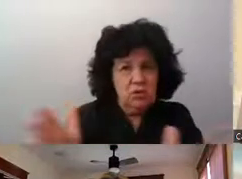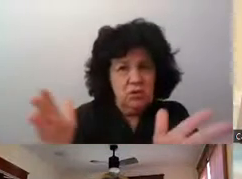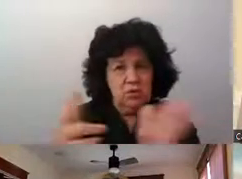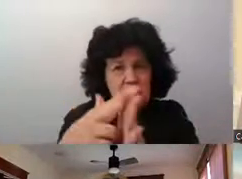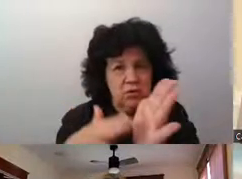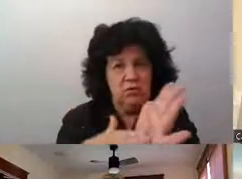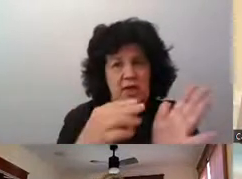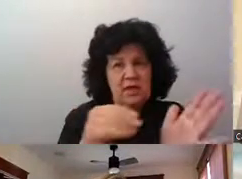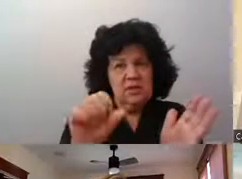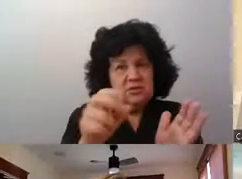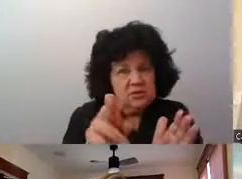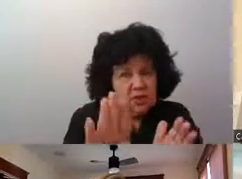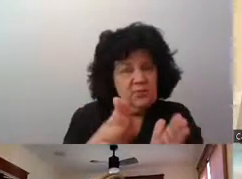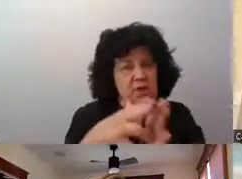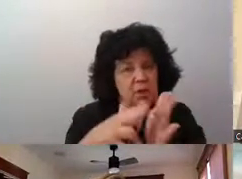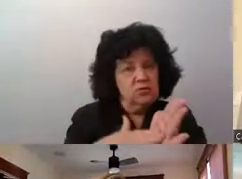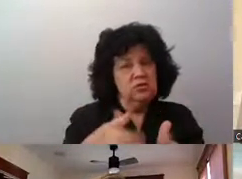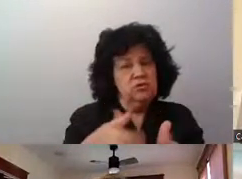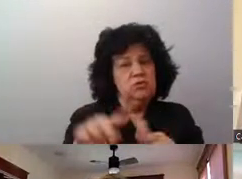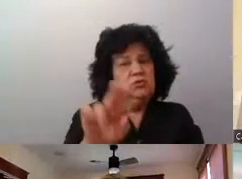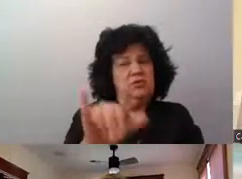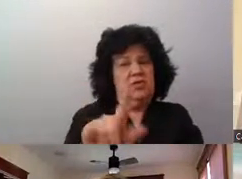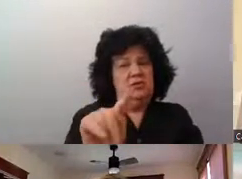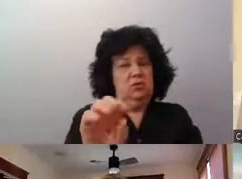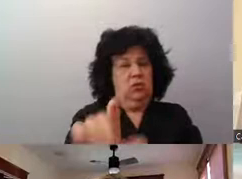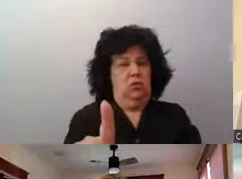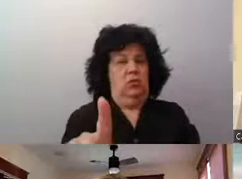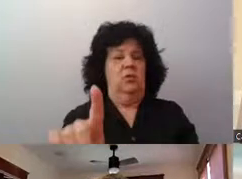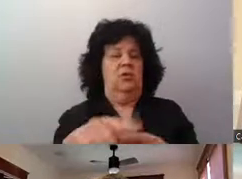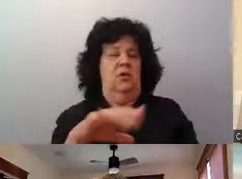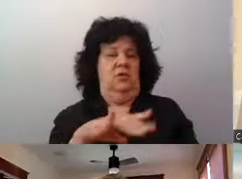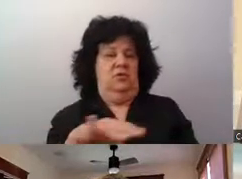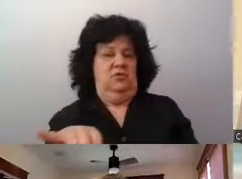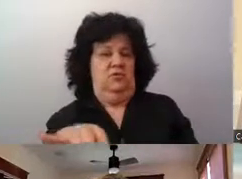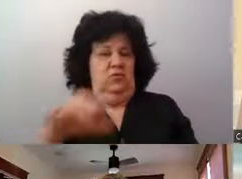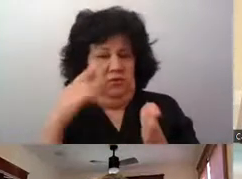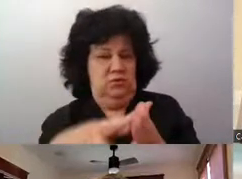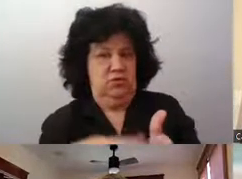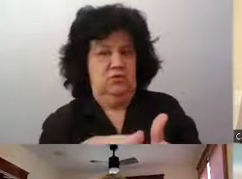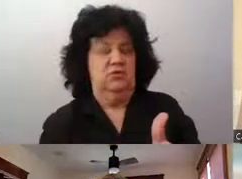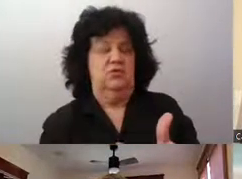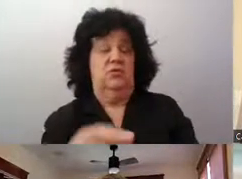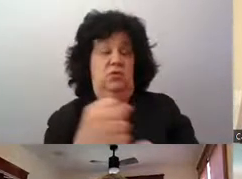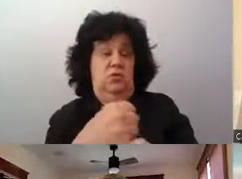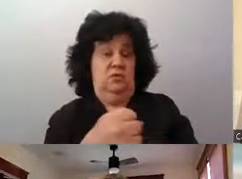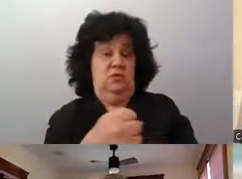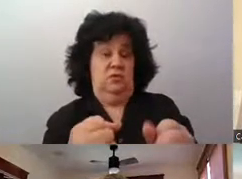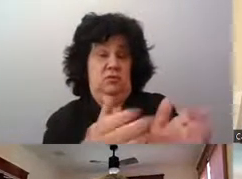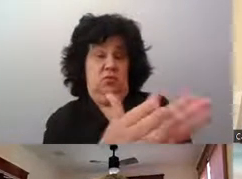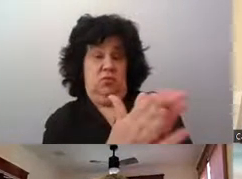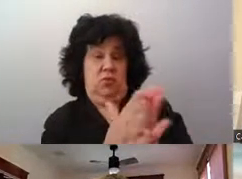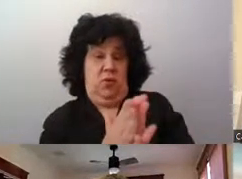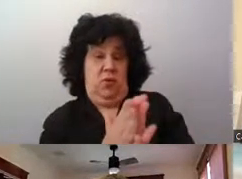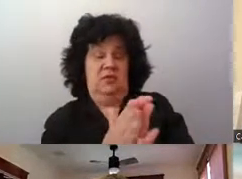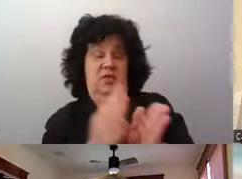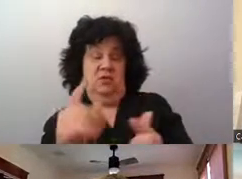subcontractors to use SF Tool in order to do the research, create the report, and submit that report to the person who actually